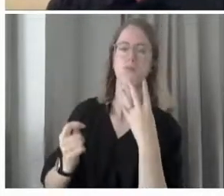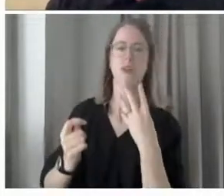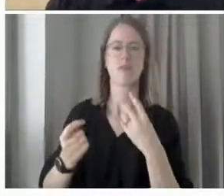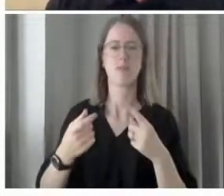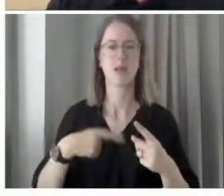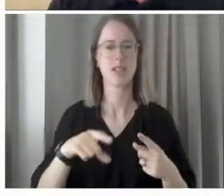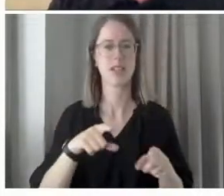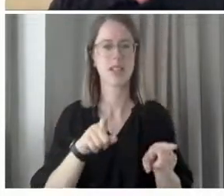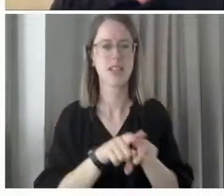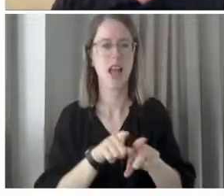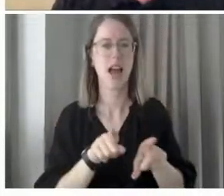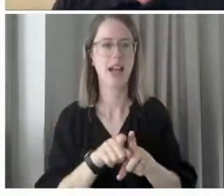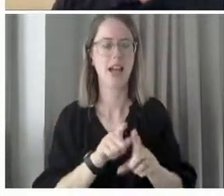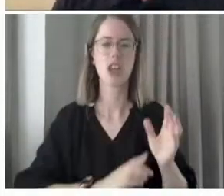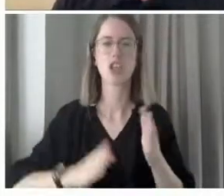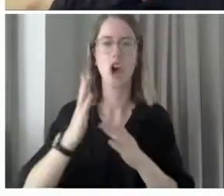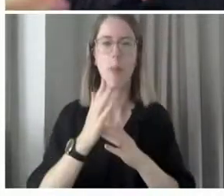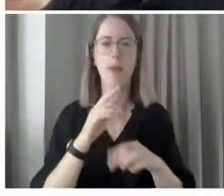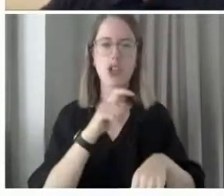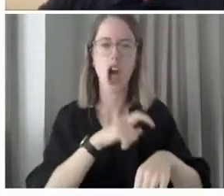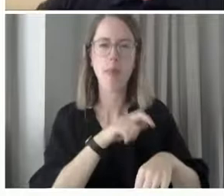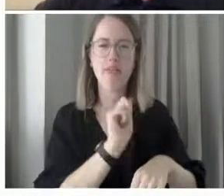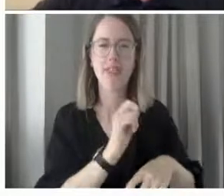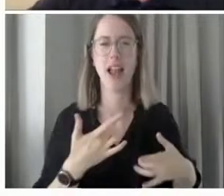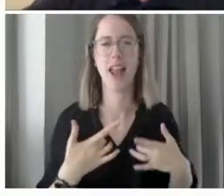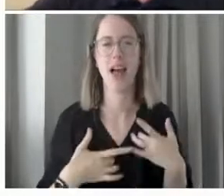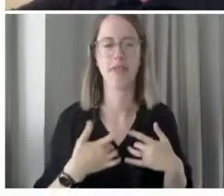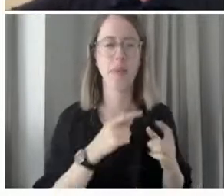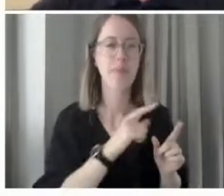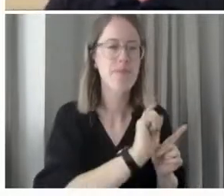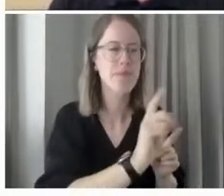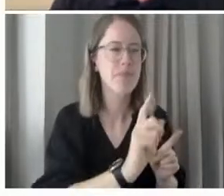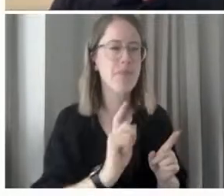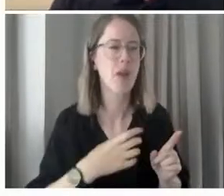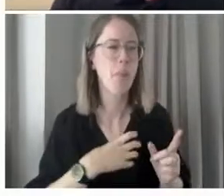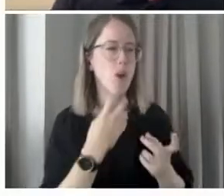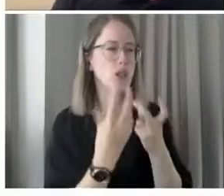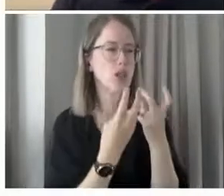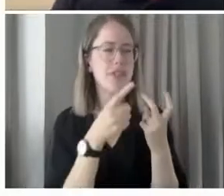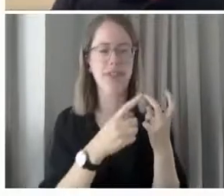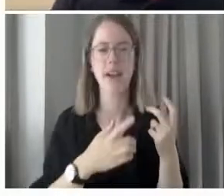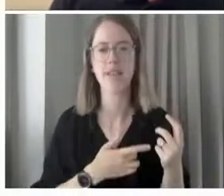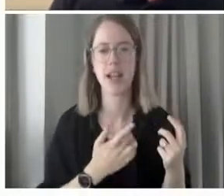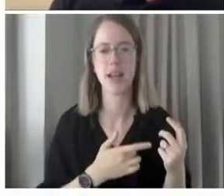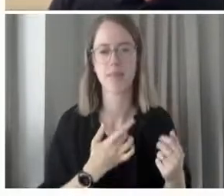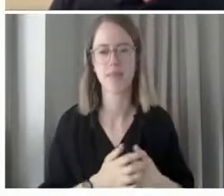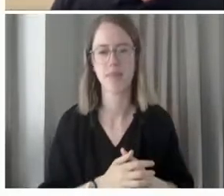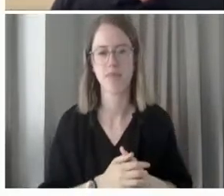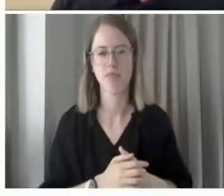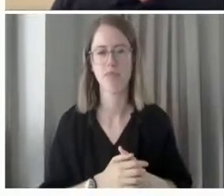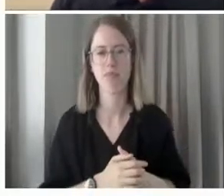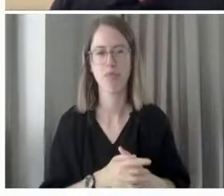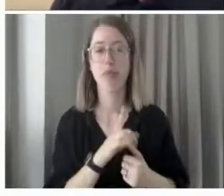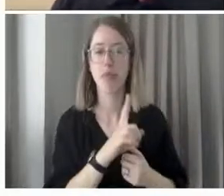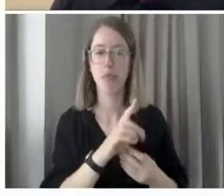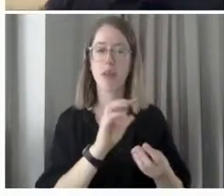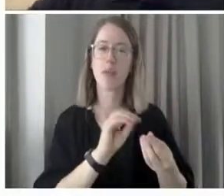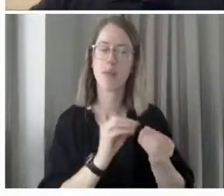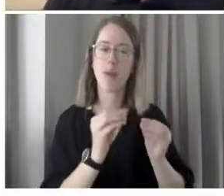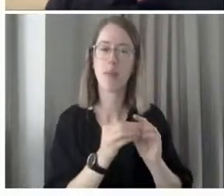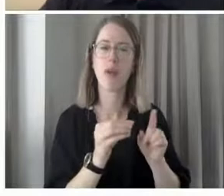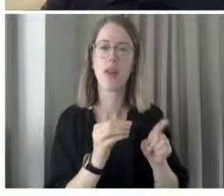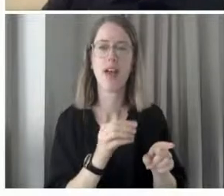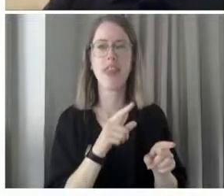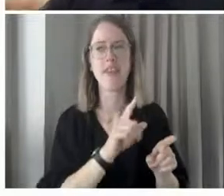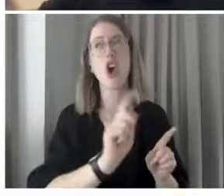it's almost like a peak moment in their lives. And they keep going to more and more things looking for that. Now, the problem with that is that they've been